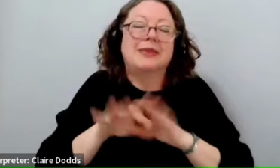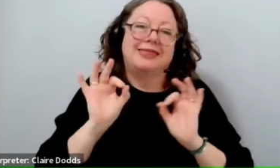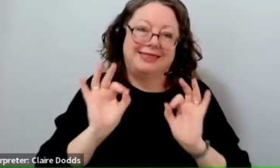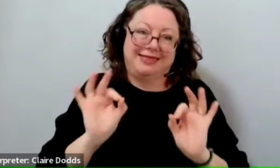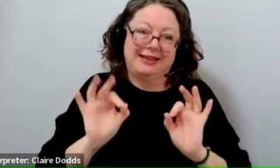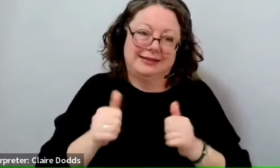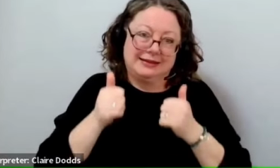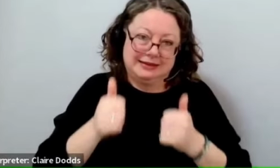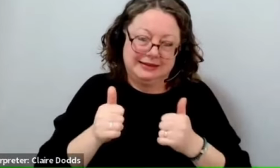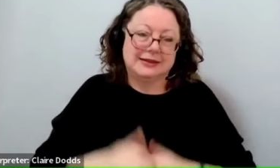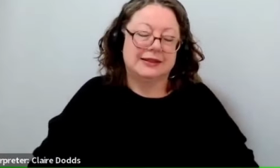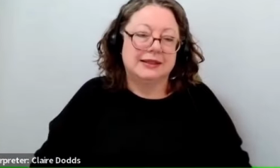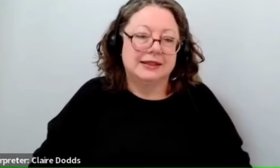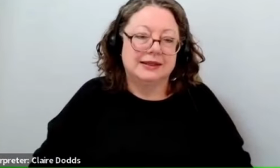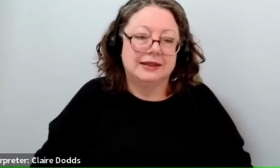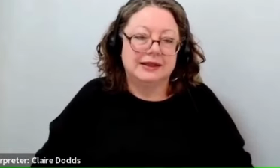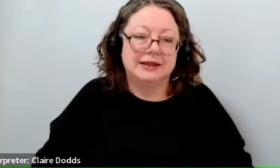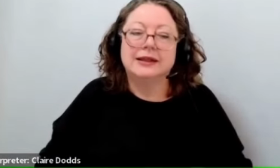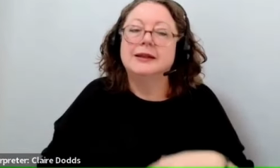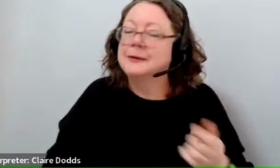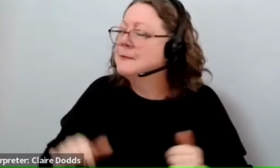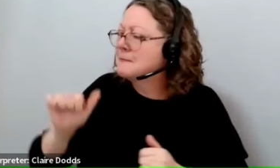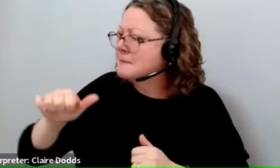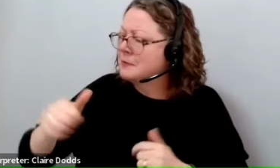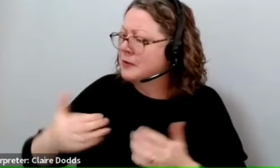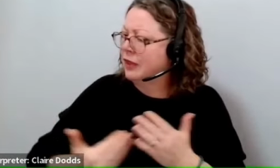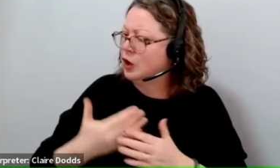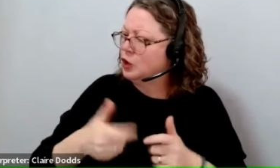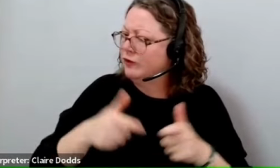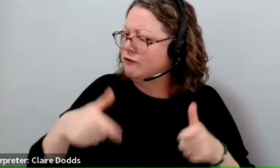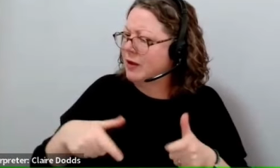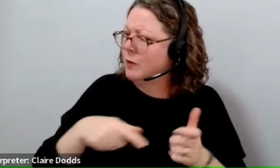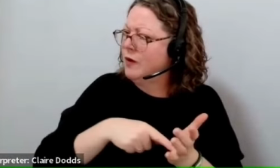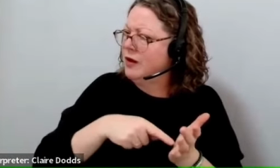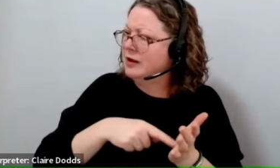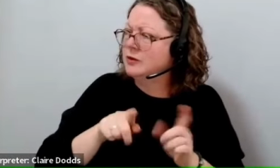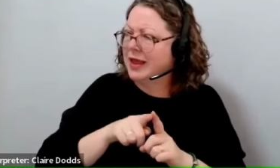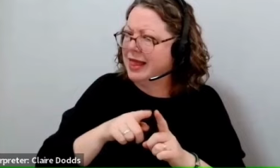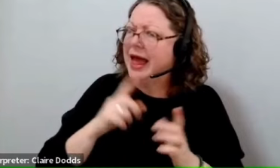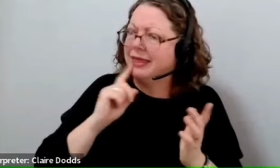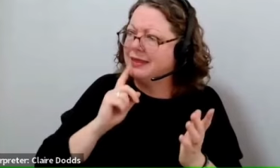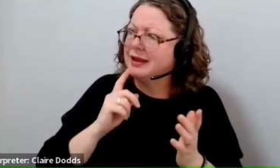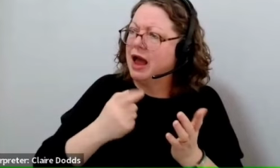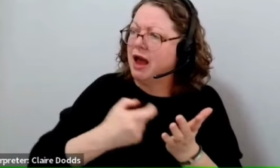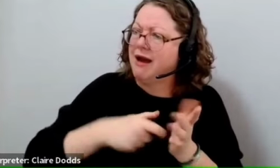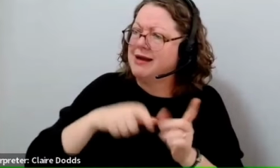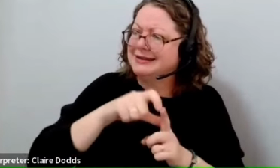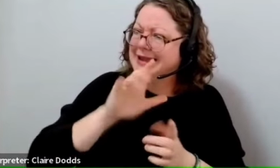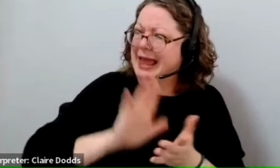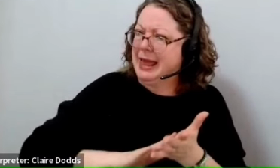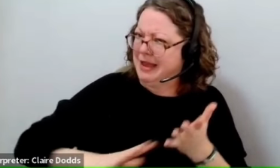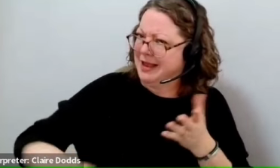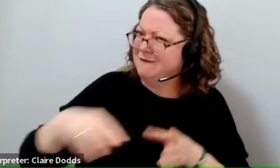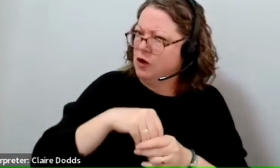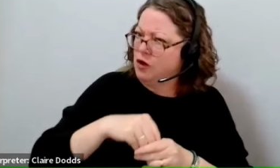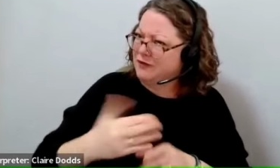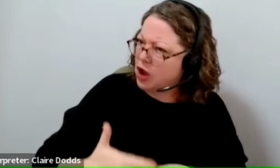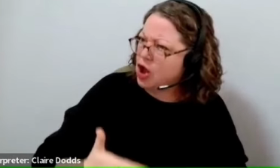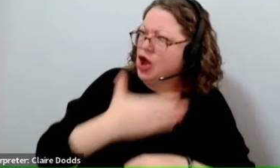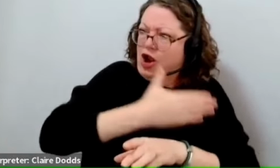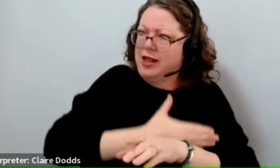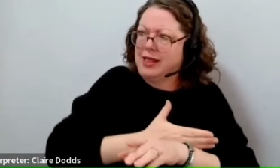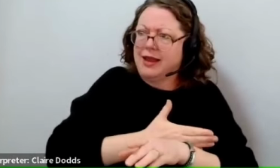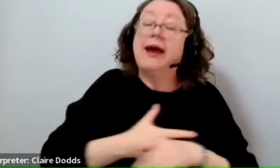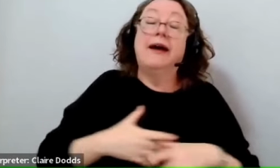I think is really important. And there's a move as well within the new framework to involve RDMs in